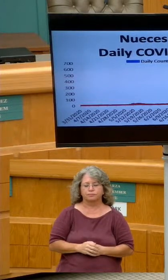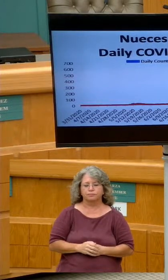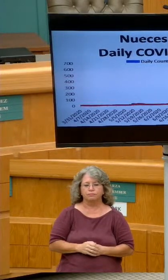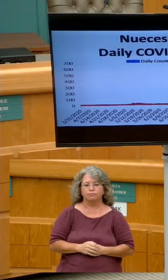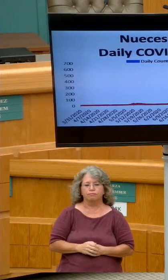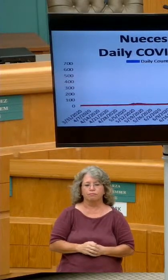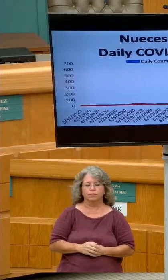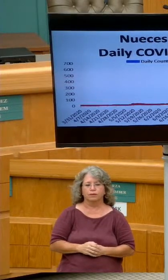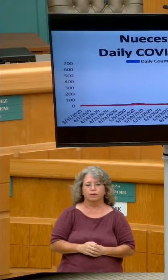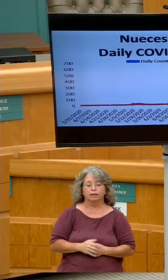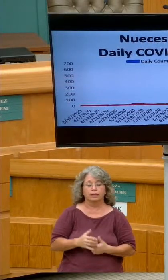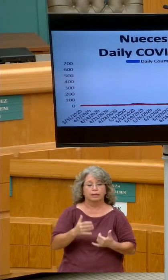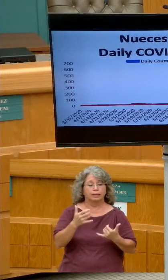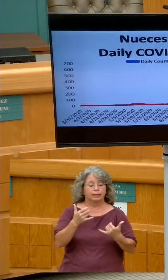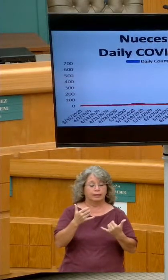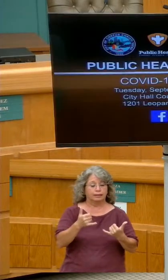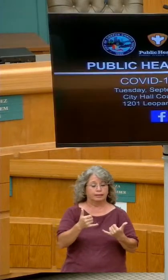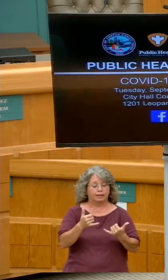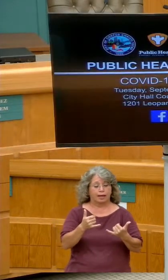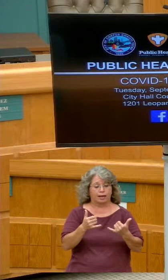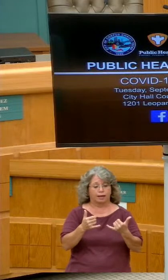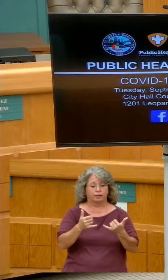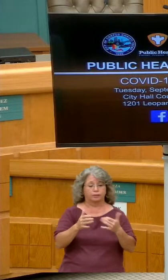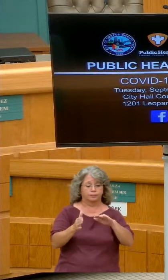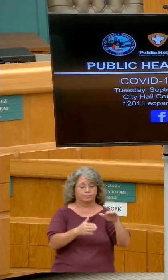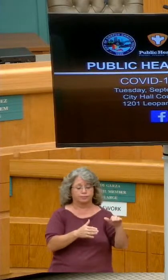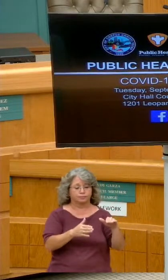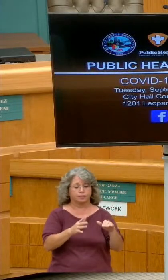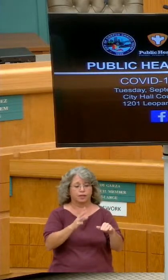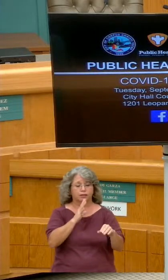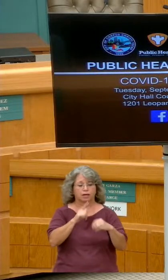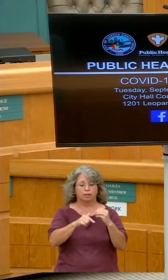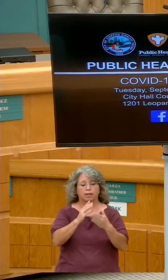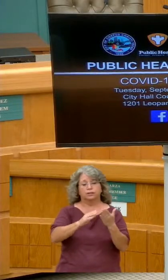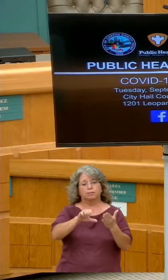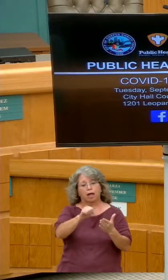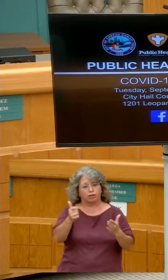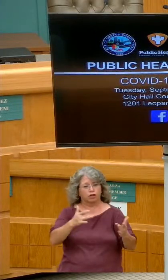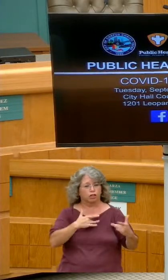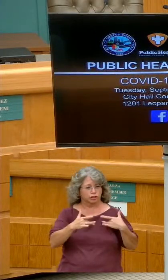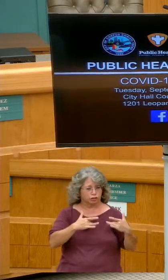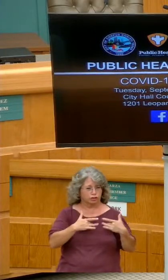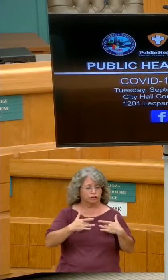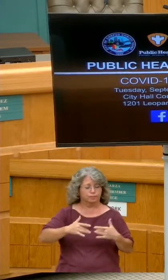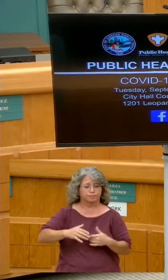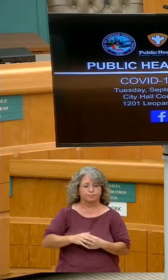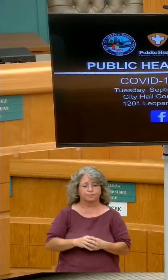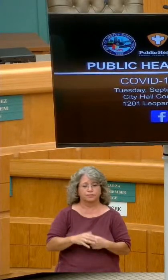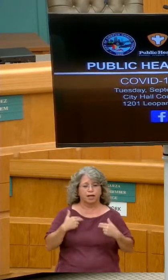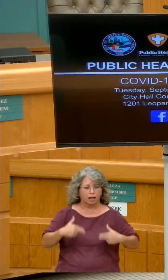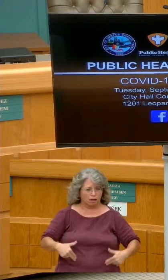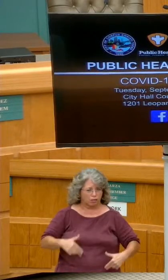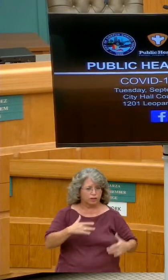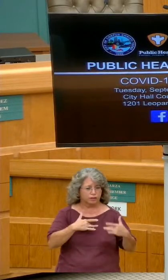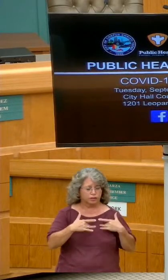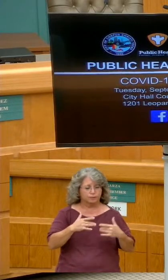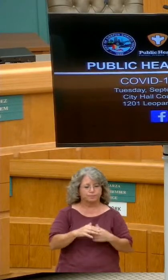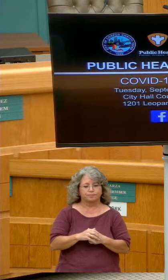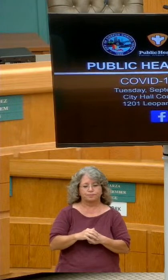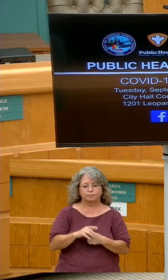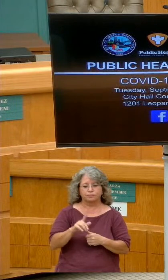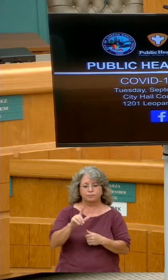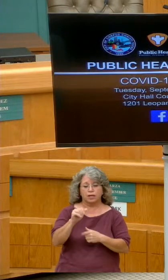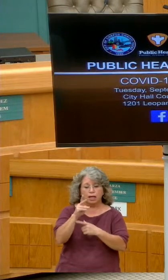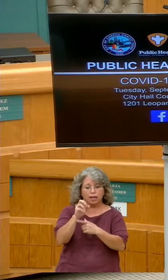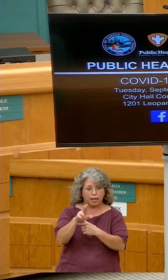to switch over and talk to you about some public health concerns. So Labor Day weekend